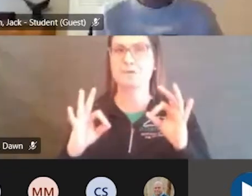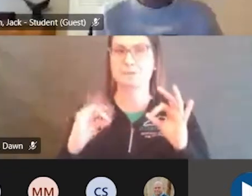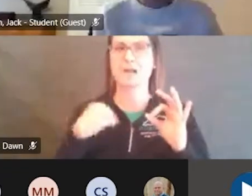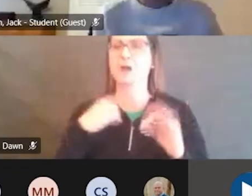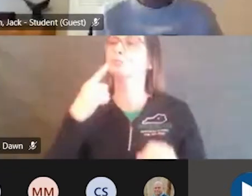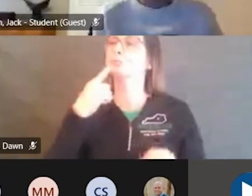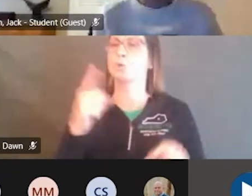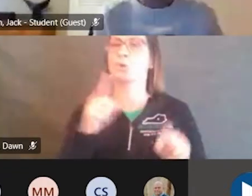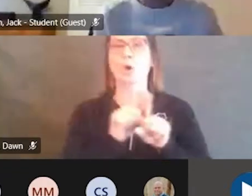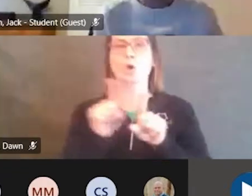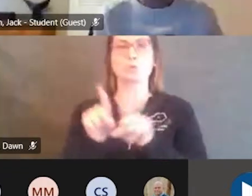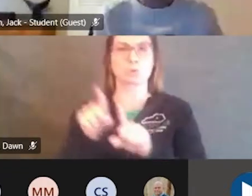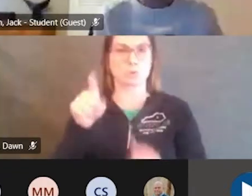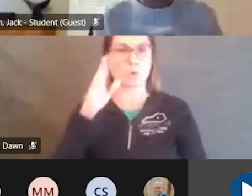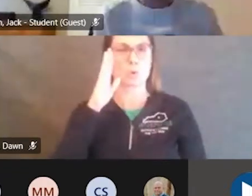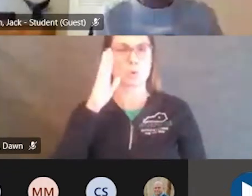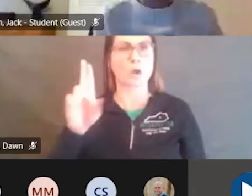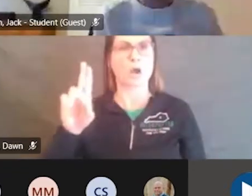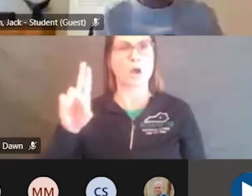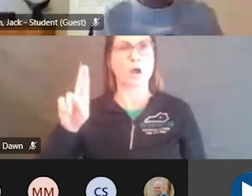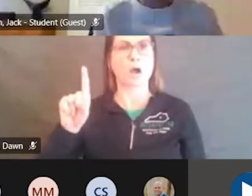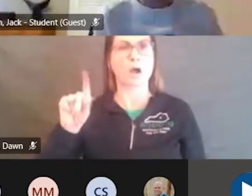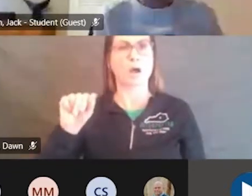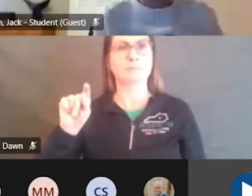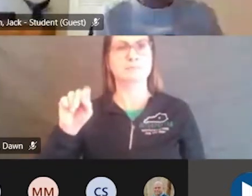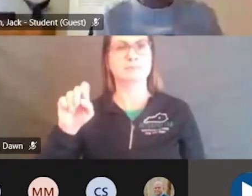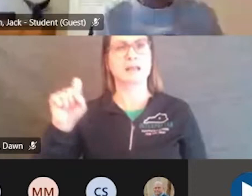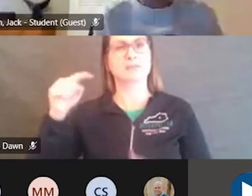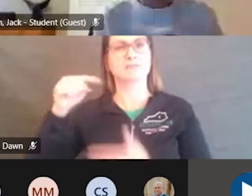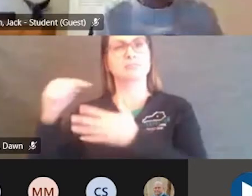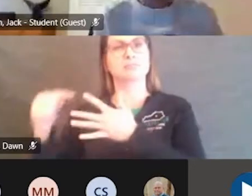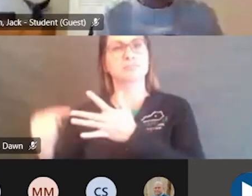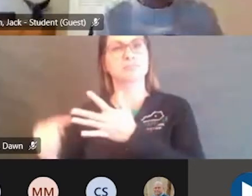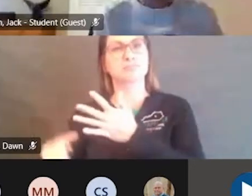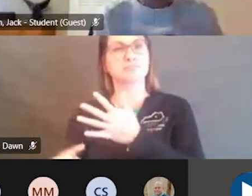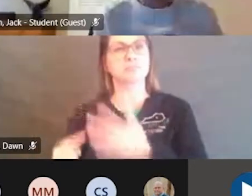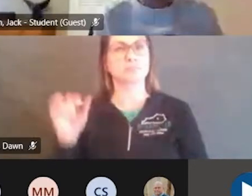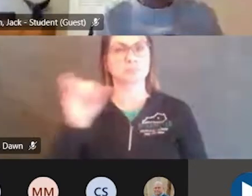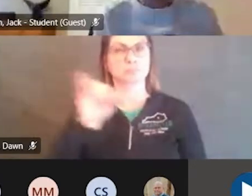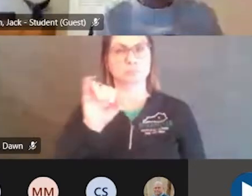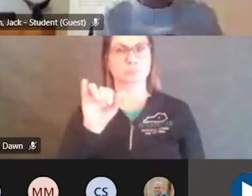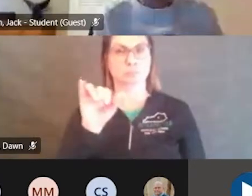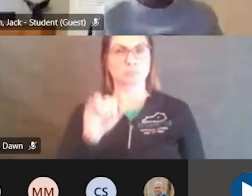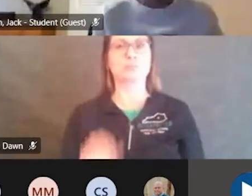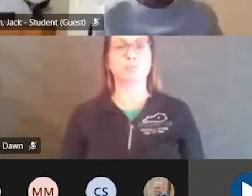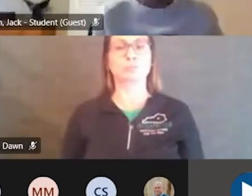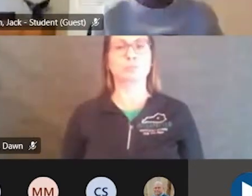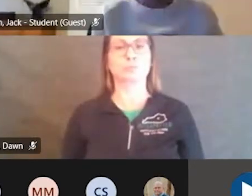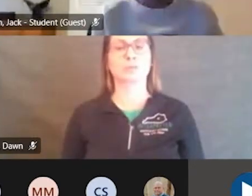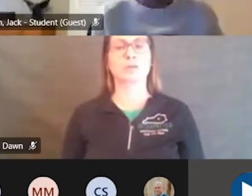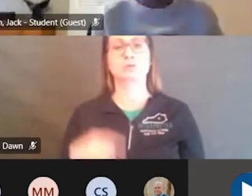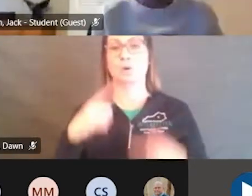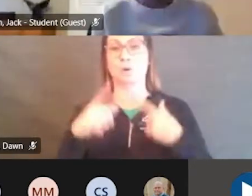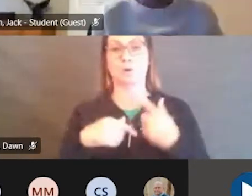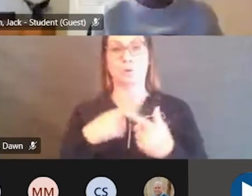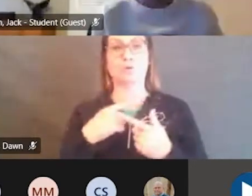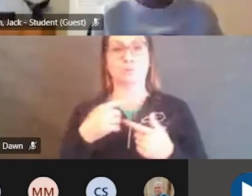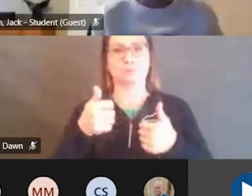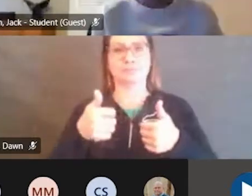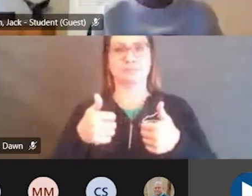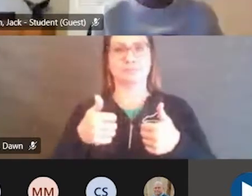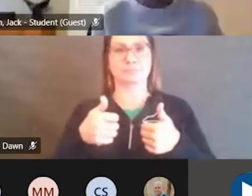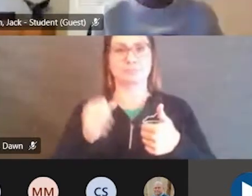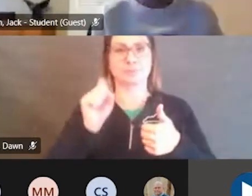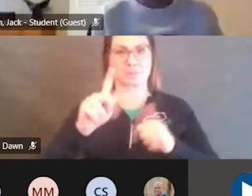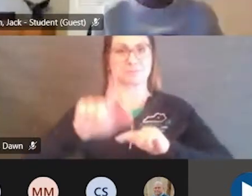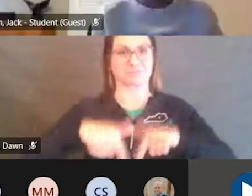other updates. If you want to just go ahead and jump into assessment, and then we can, when Dr. Tucker gets on, we can maybe just put it all to wrap it all up. So. Right.